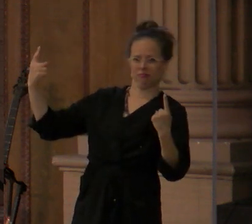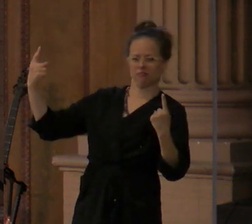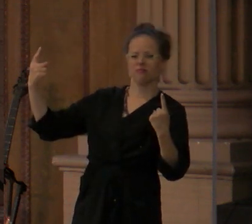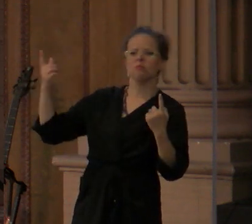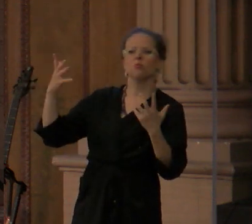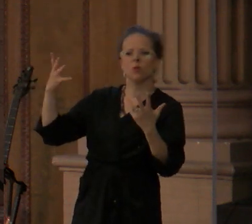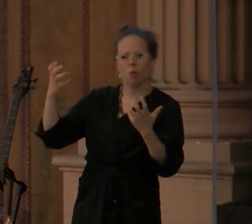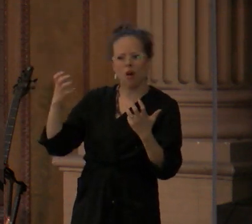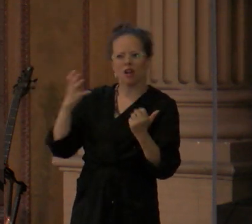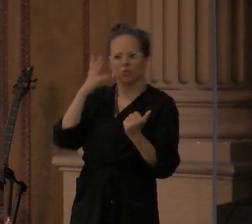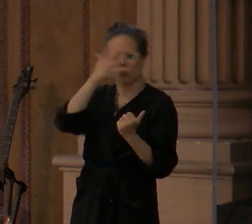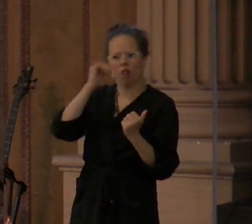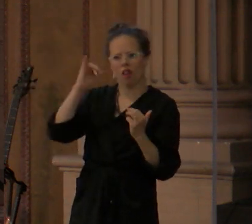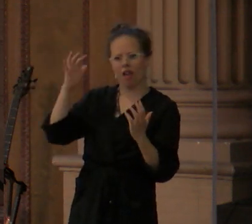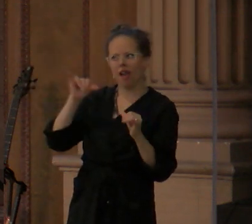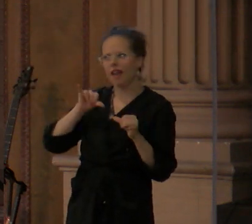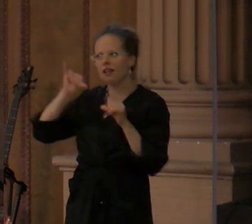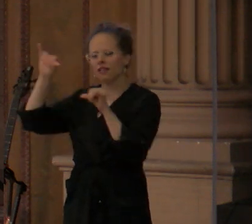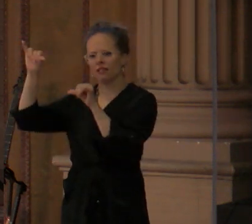in the Sermon on the Mount.